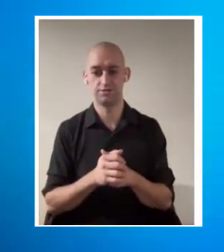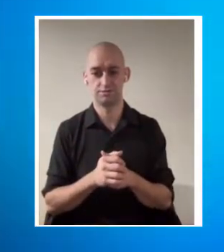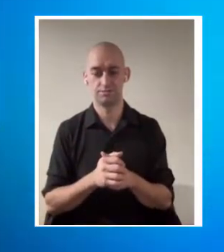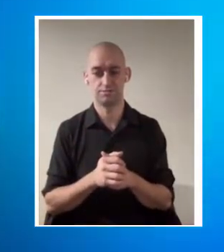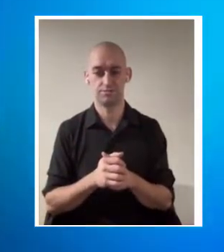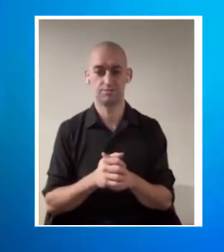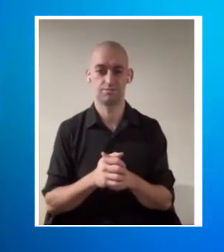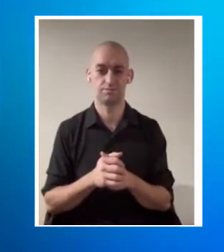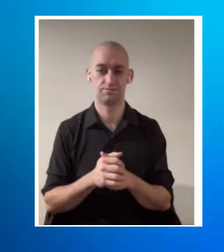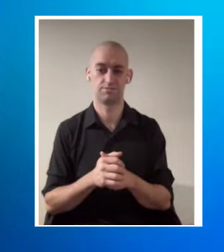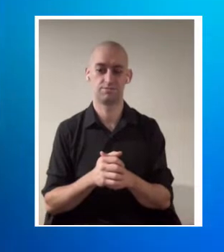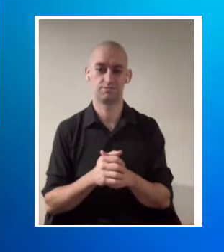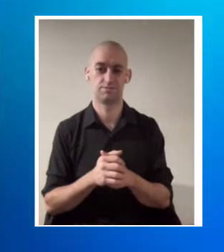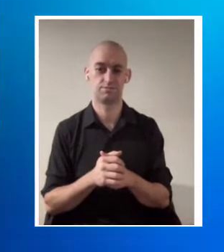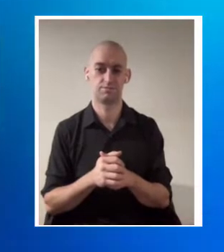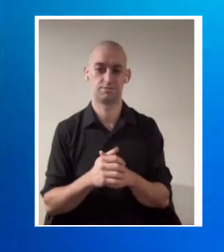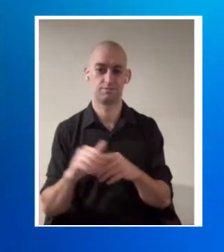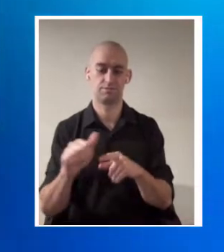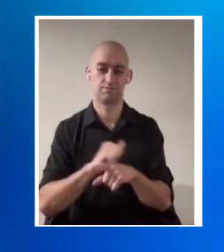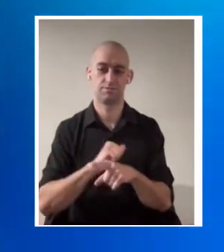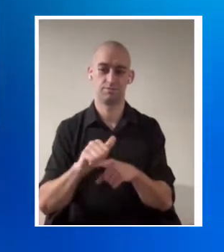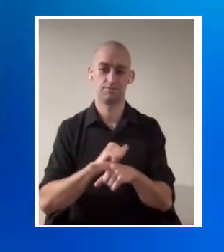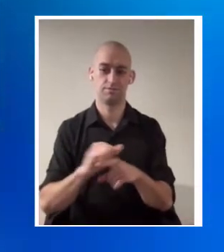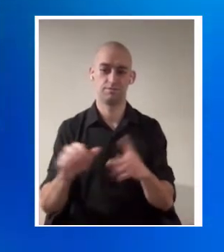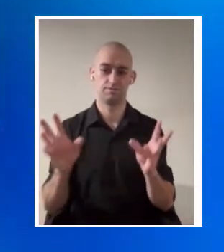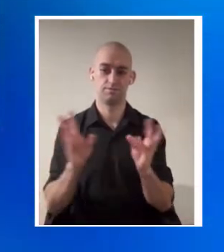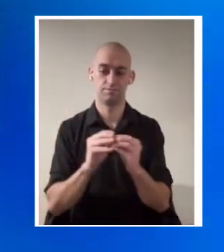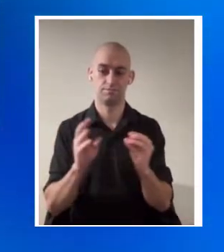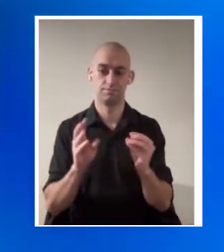Let's see, where am I? There I am.